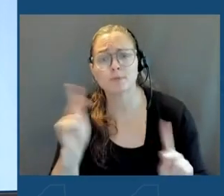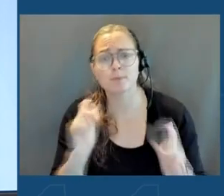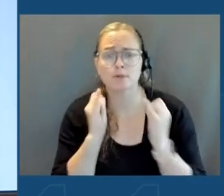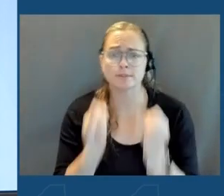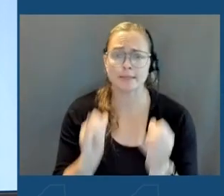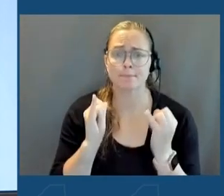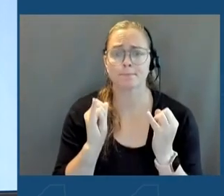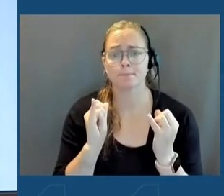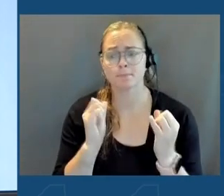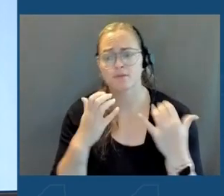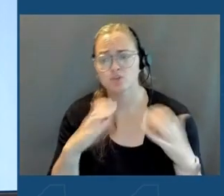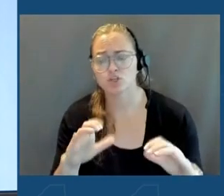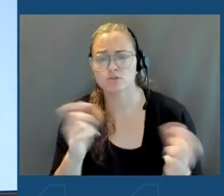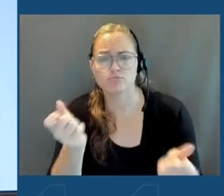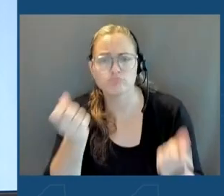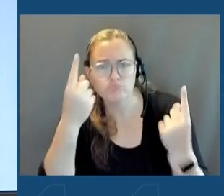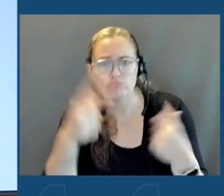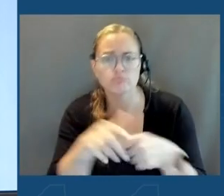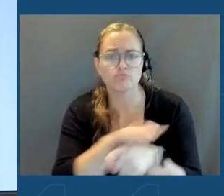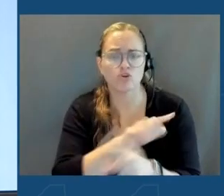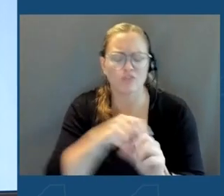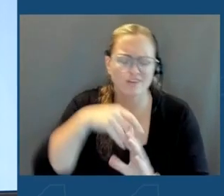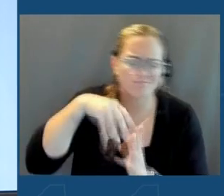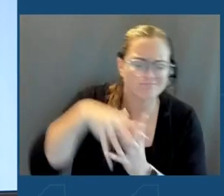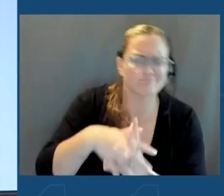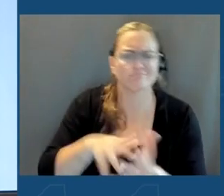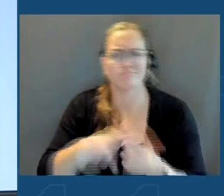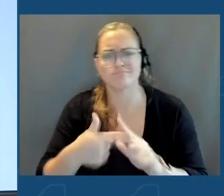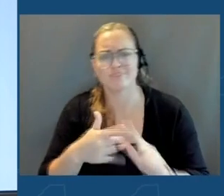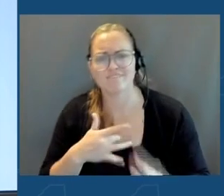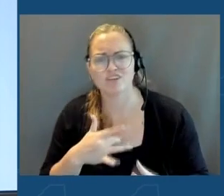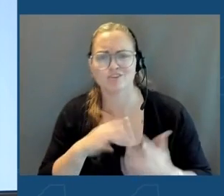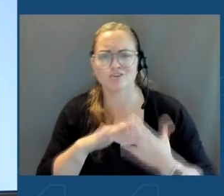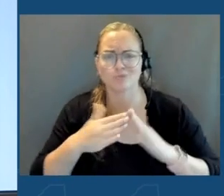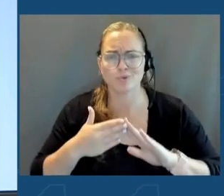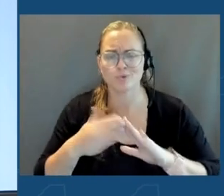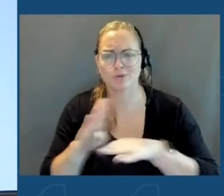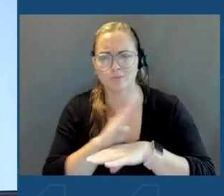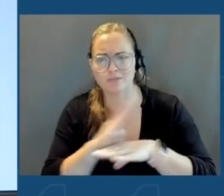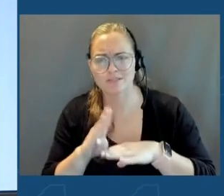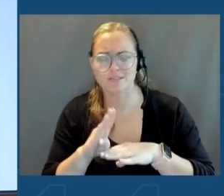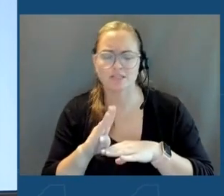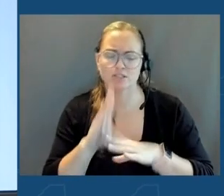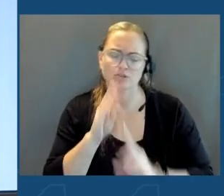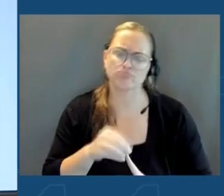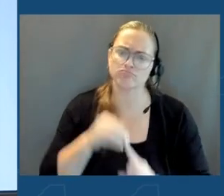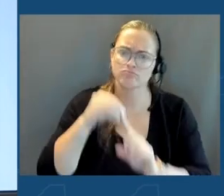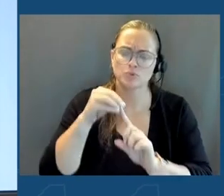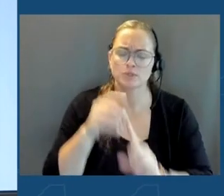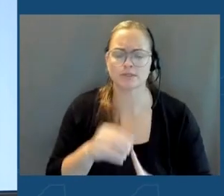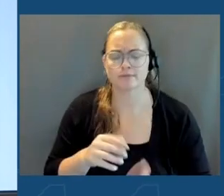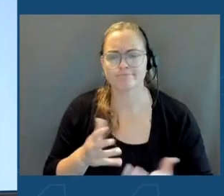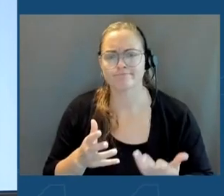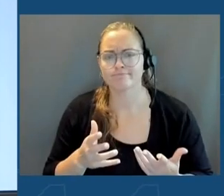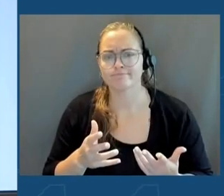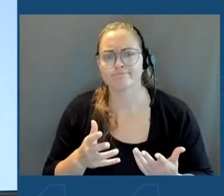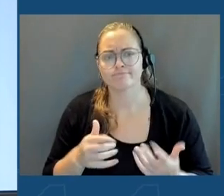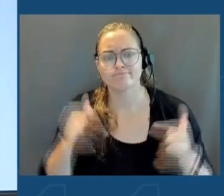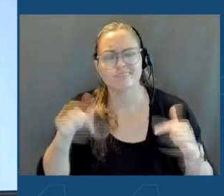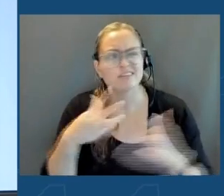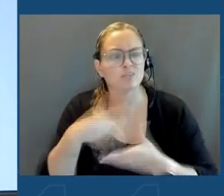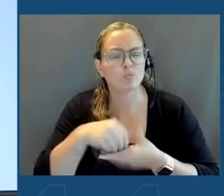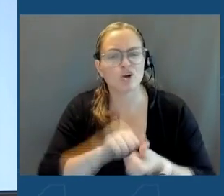to understand the depth of feeling about this community and how the businesses are so unique and they're so special. And this is part of